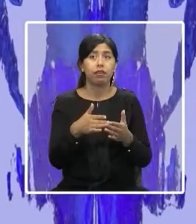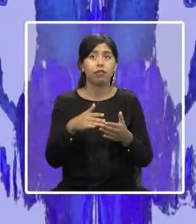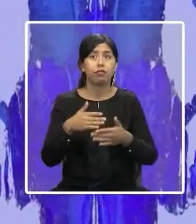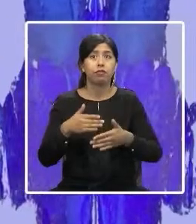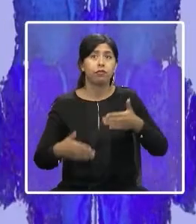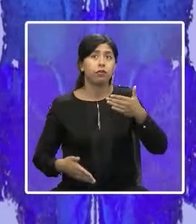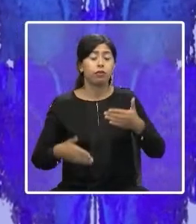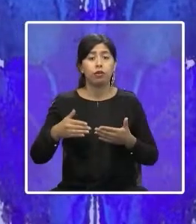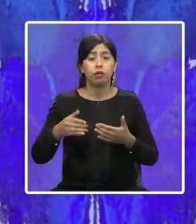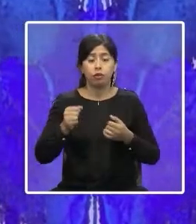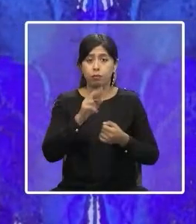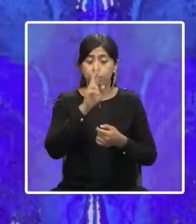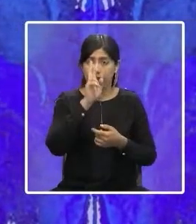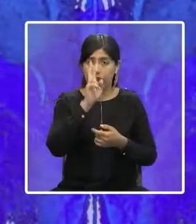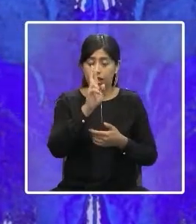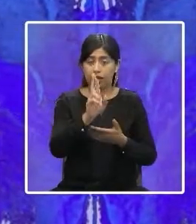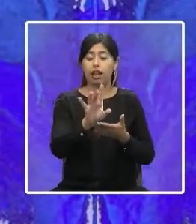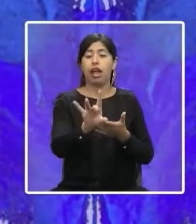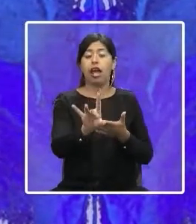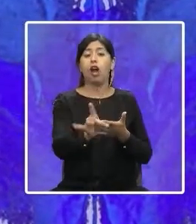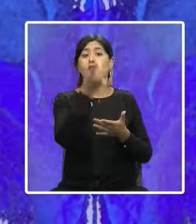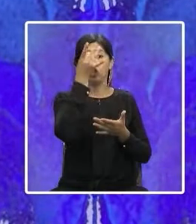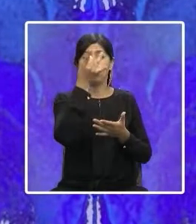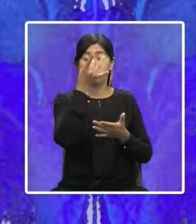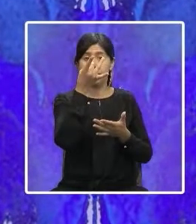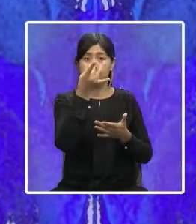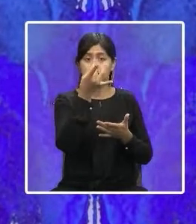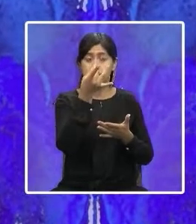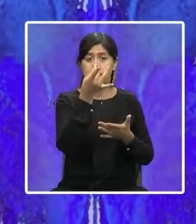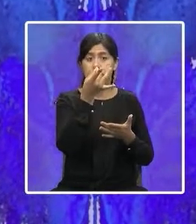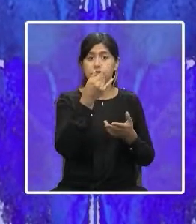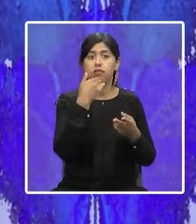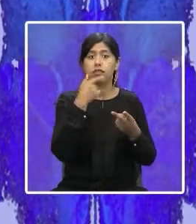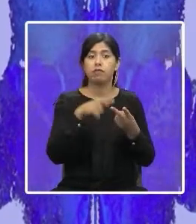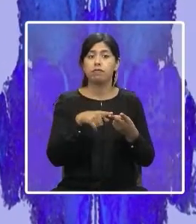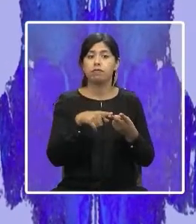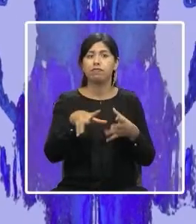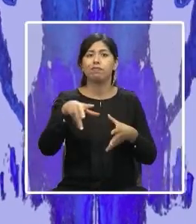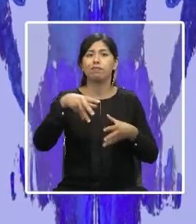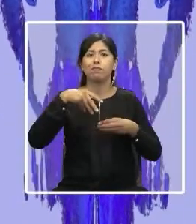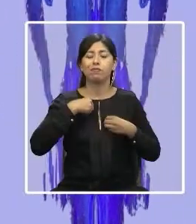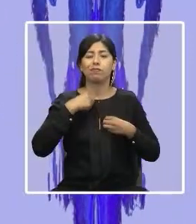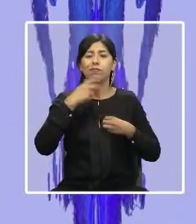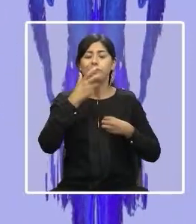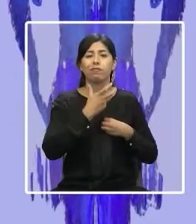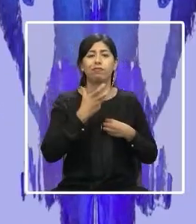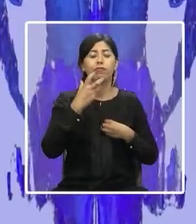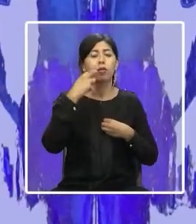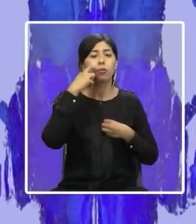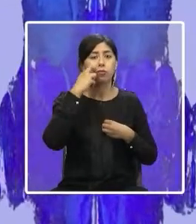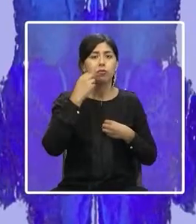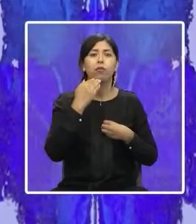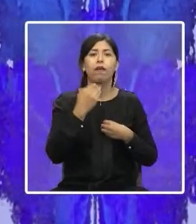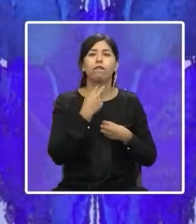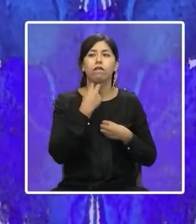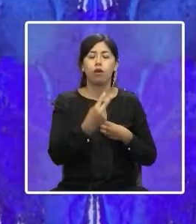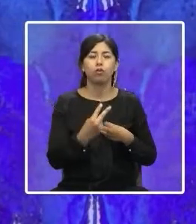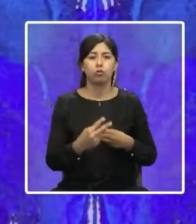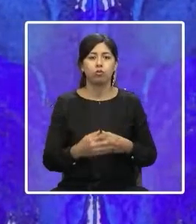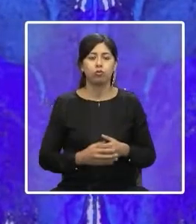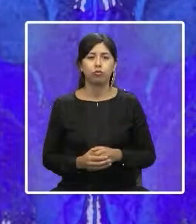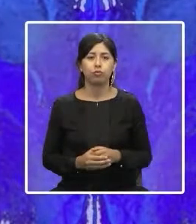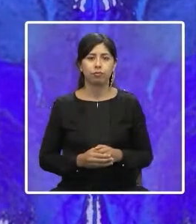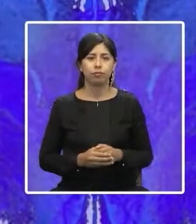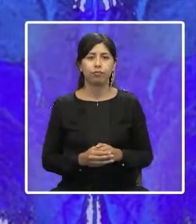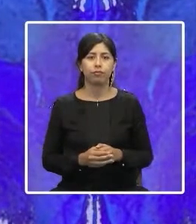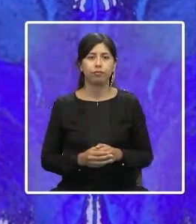process and simulate human language and emotion in the voice, even create a kind of machine humor. And with